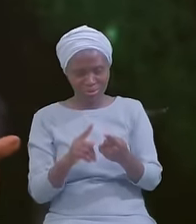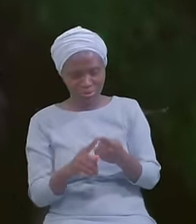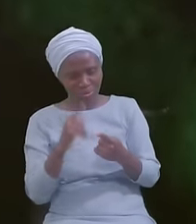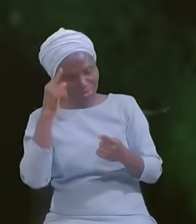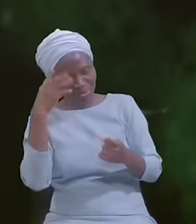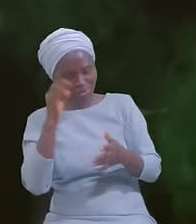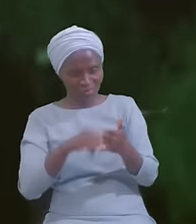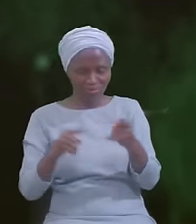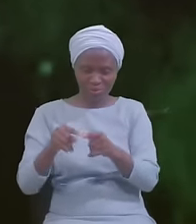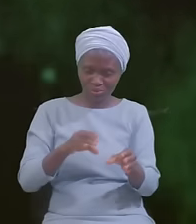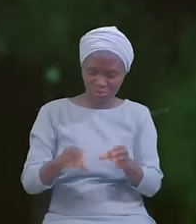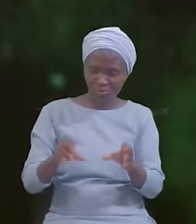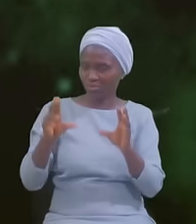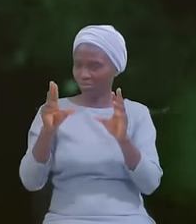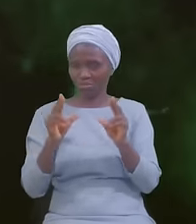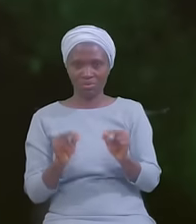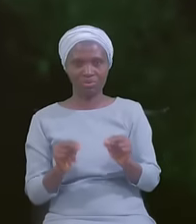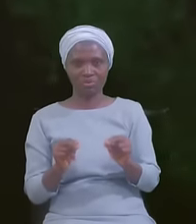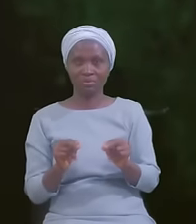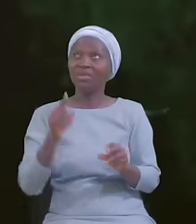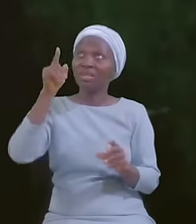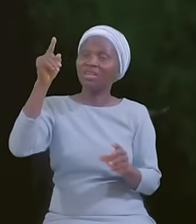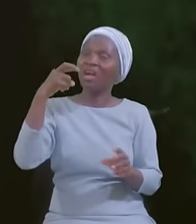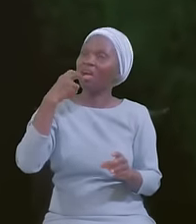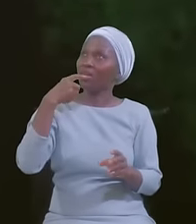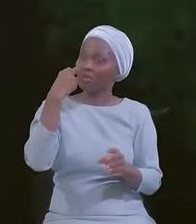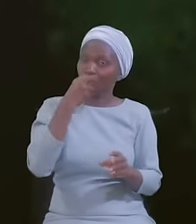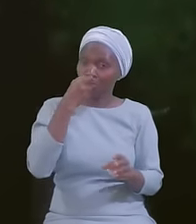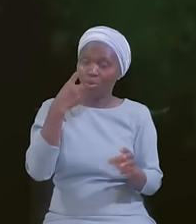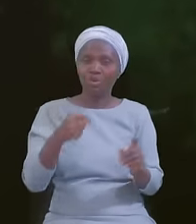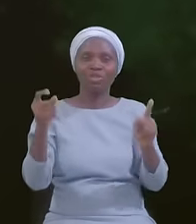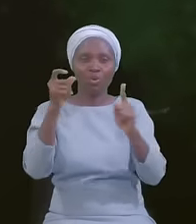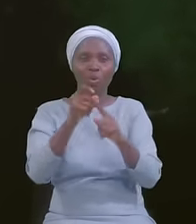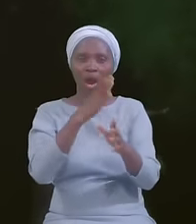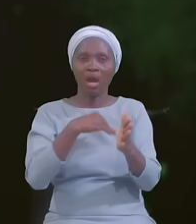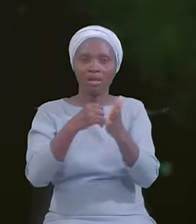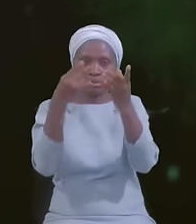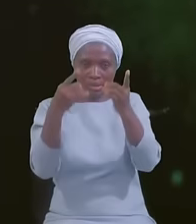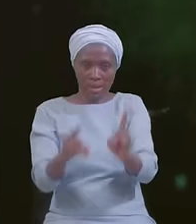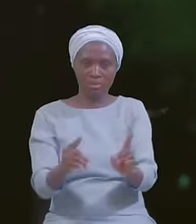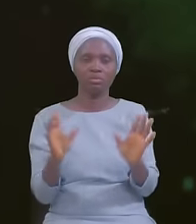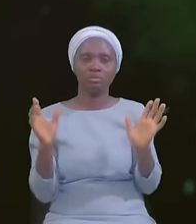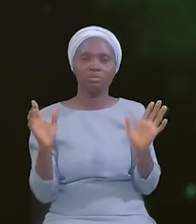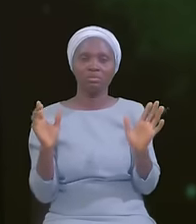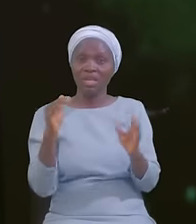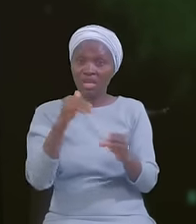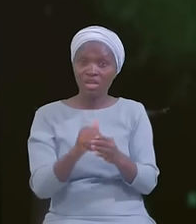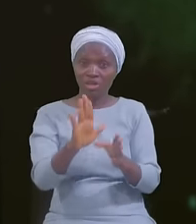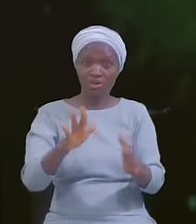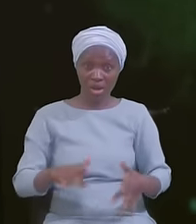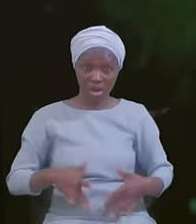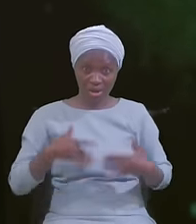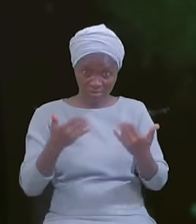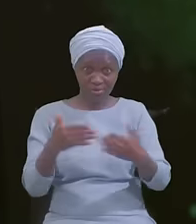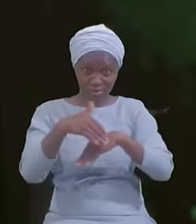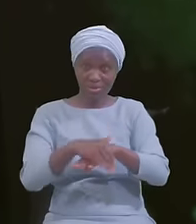to do this and that. He spoke, it was done. And your life tonight,